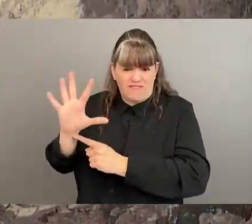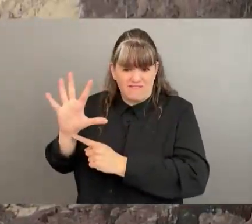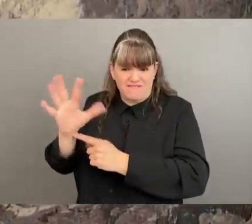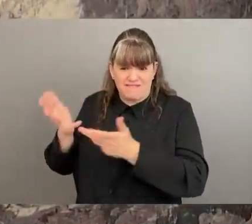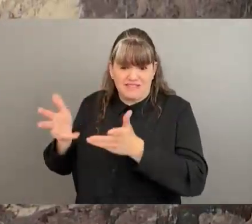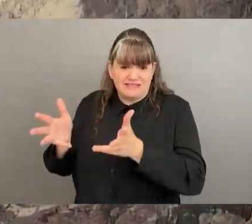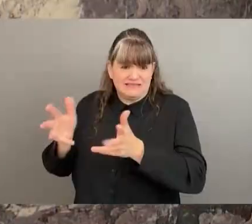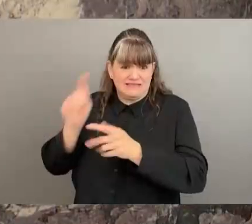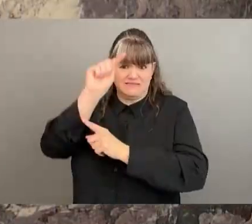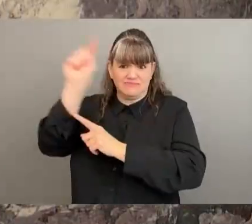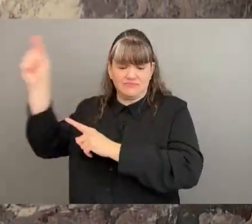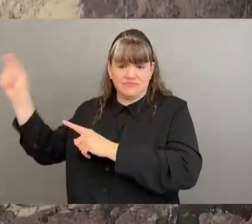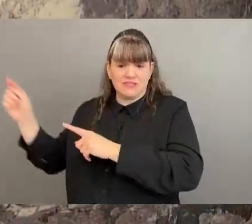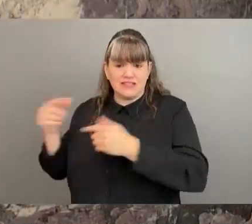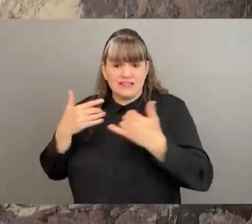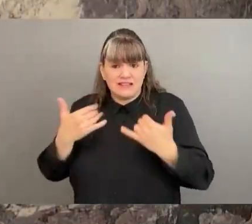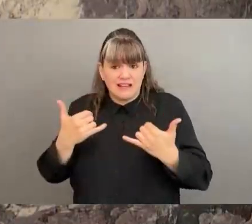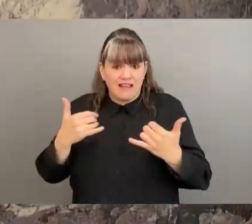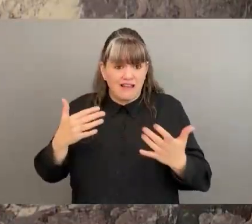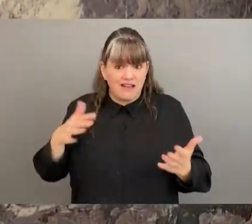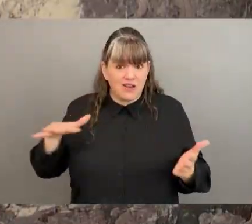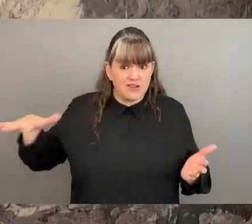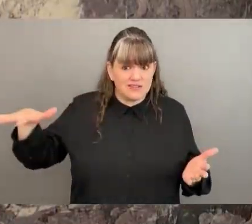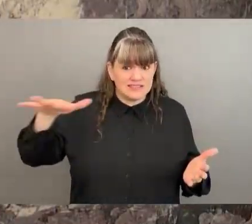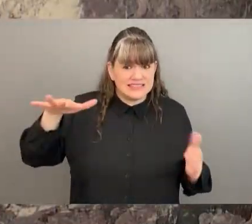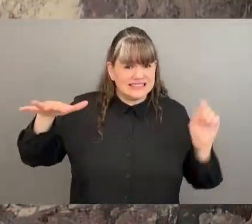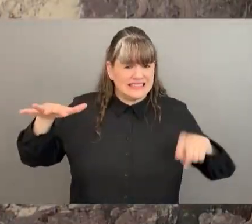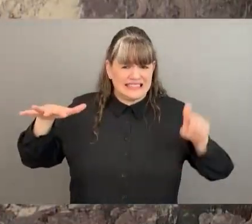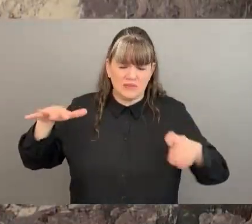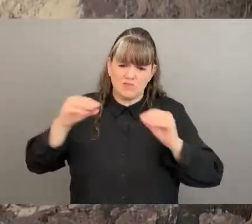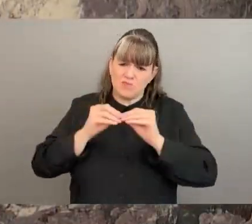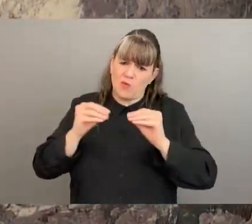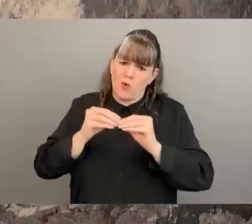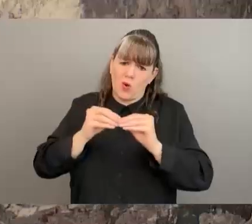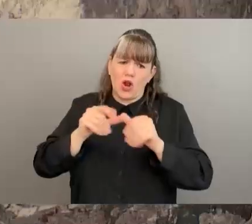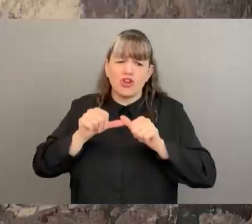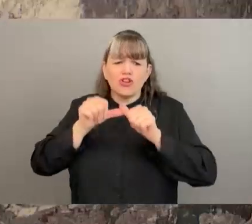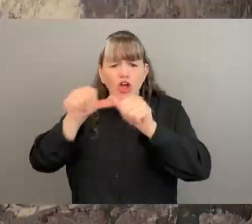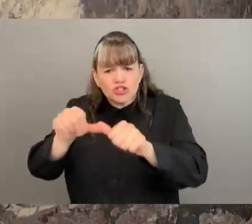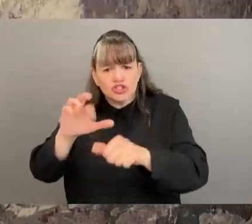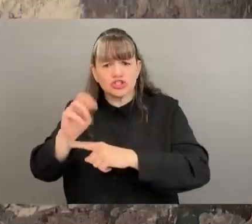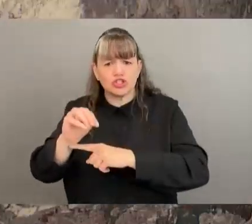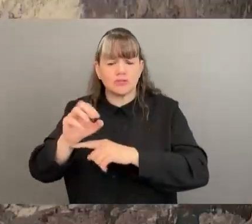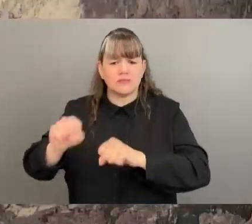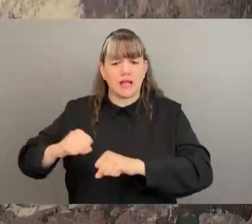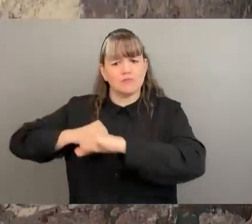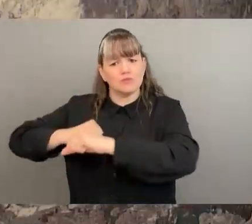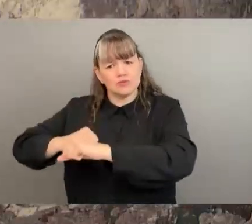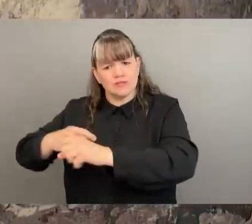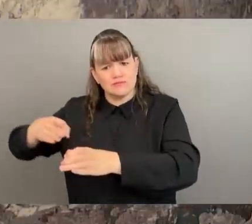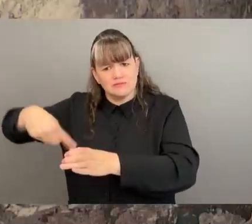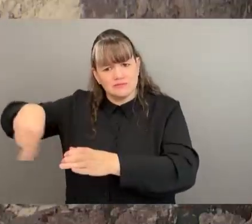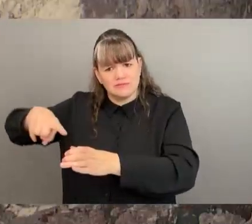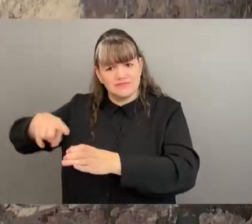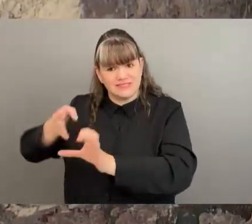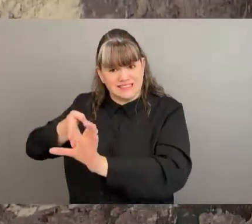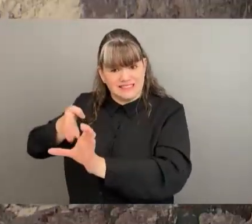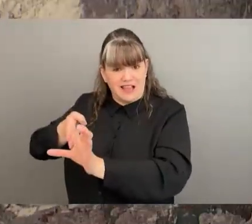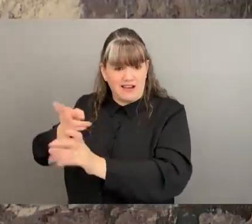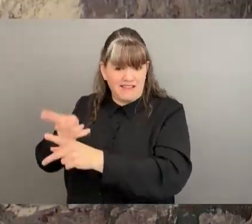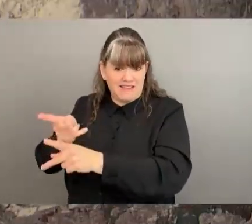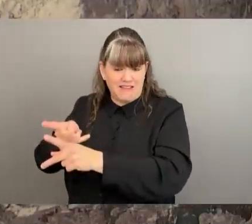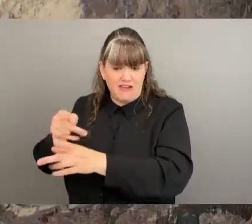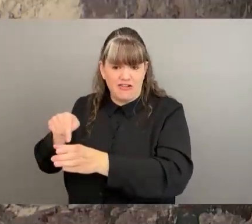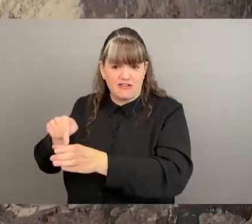of safe and secure forensic care, there are no beds at all in Northern Health. These patients need to somehow